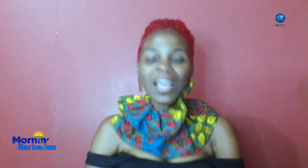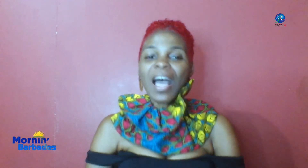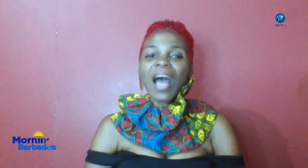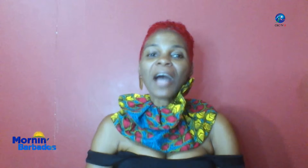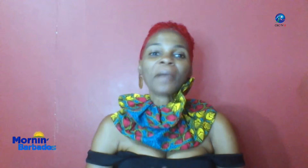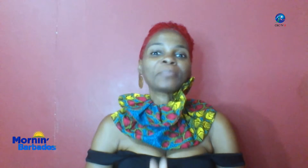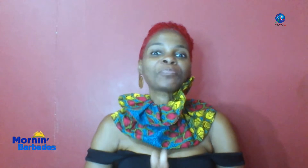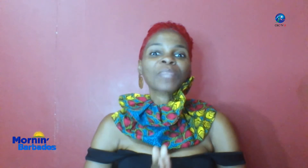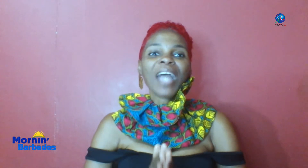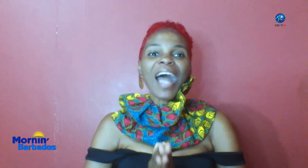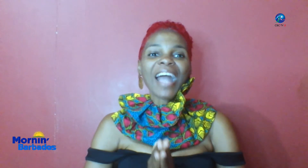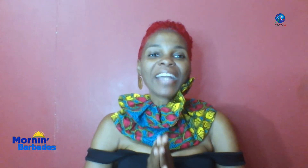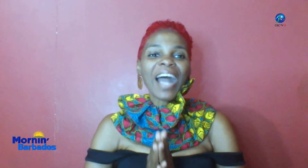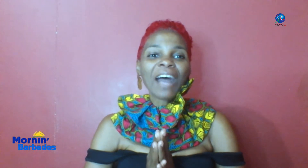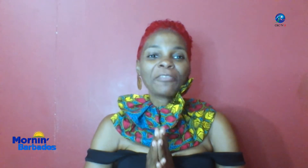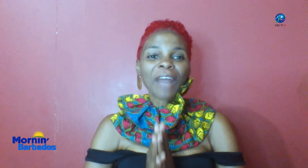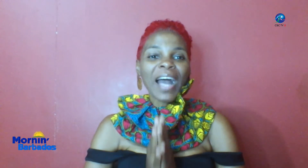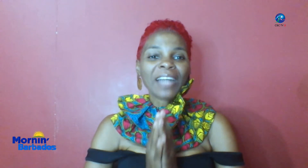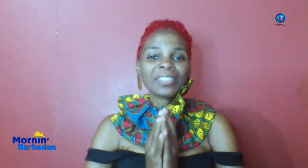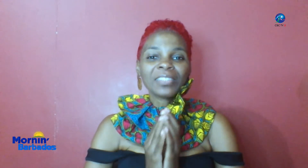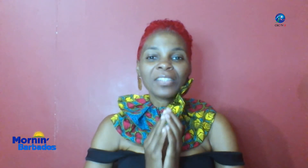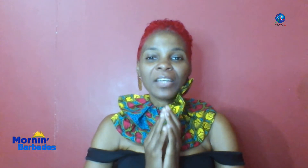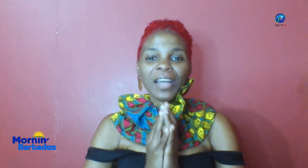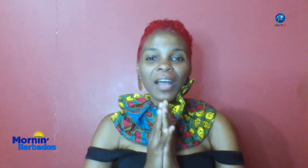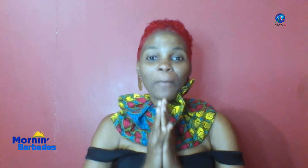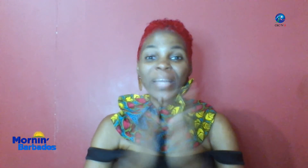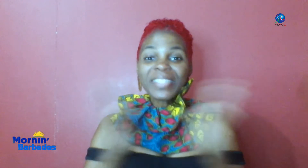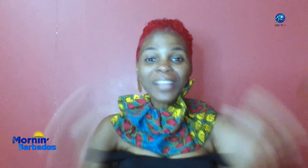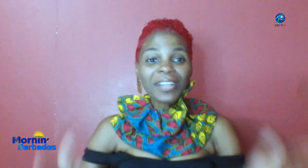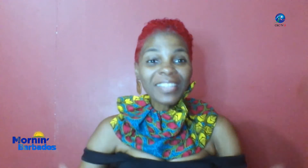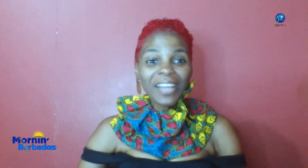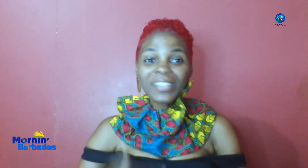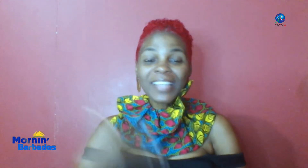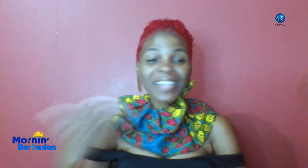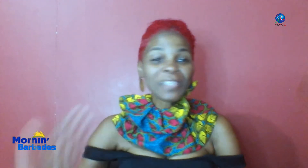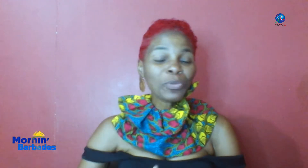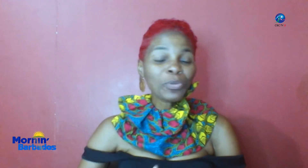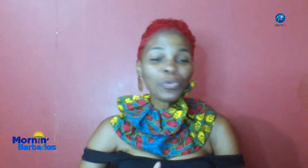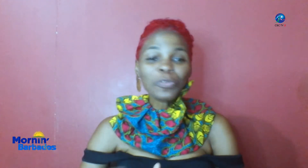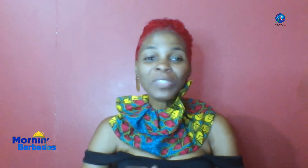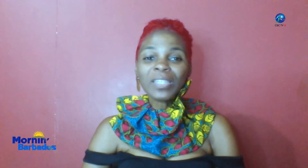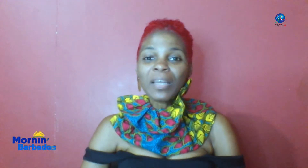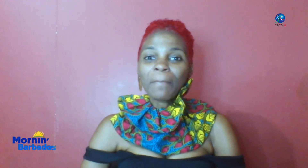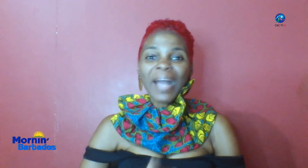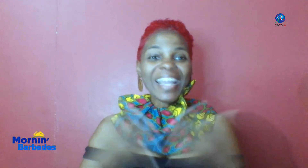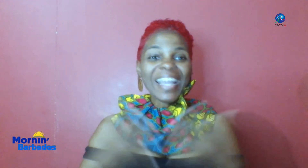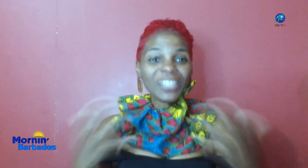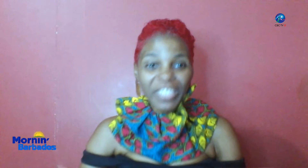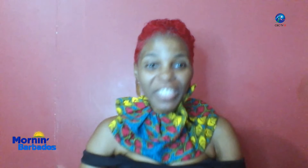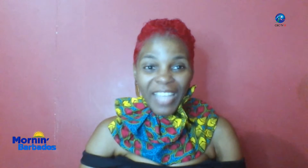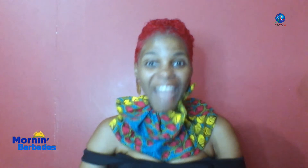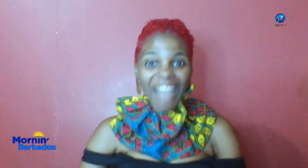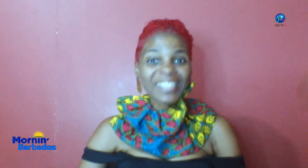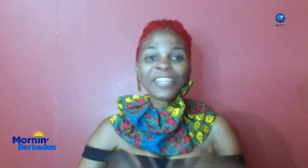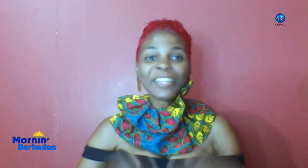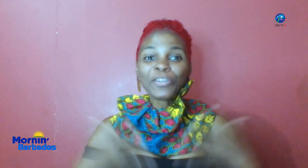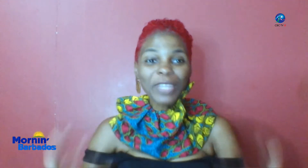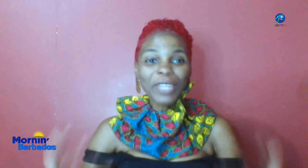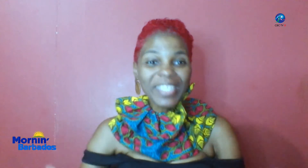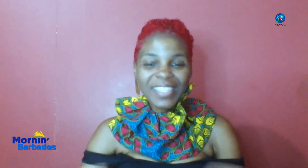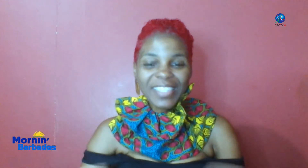decreased. I have had mental clarity has improved. My energy